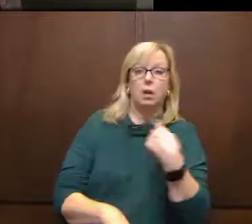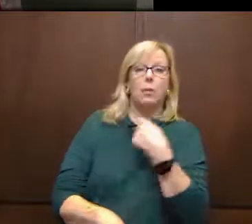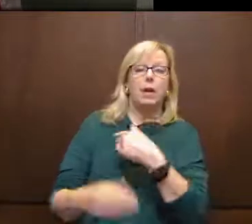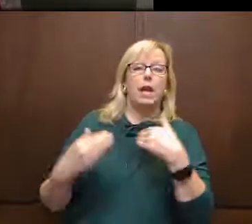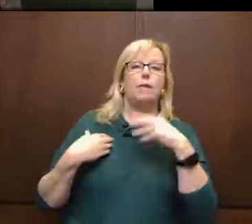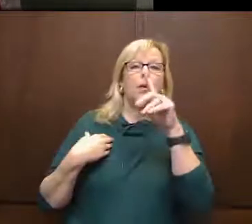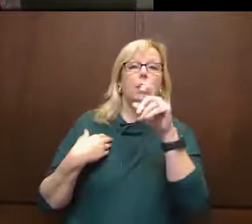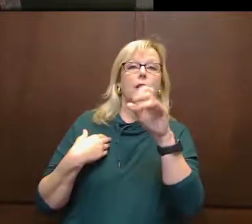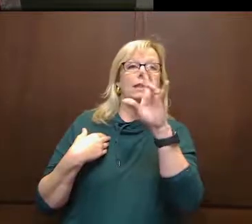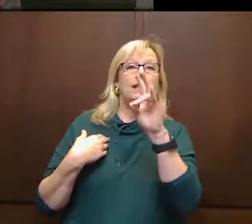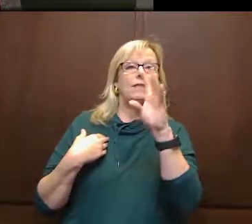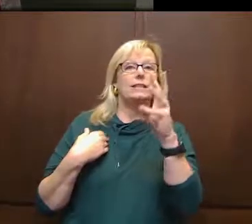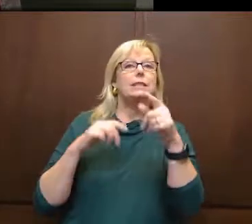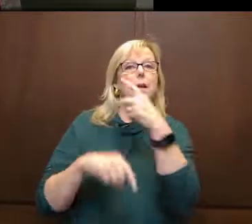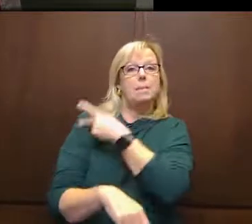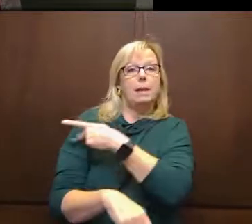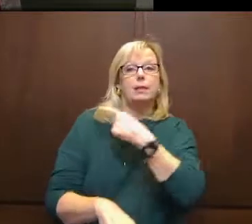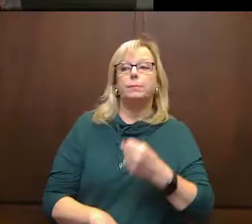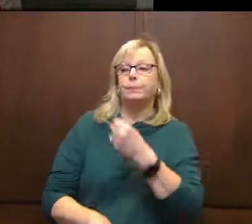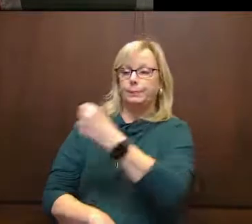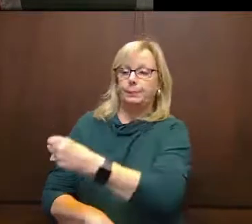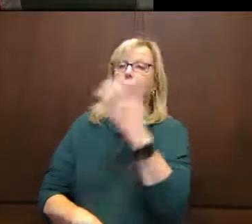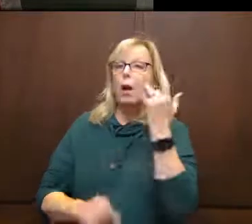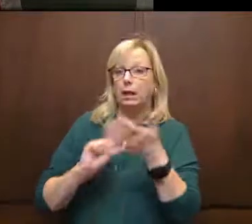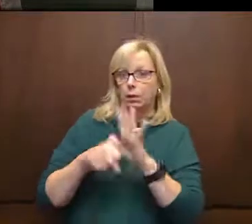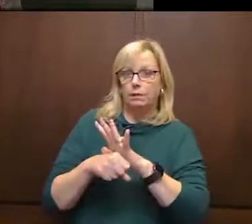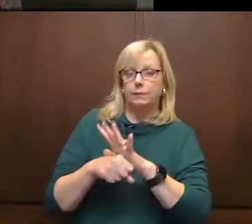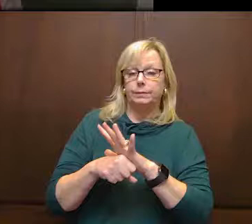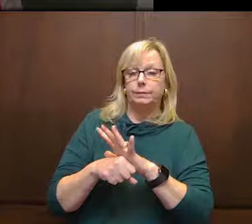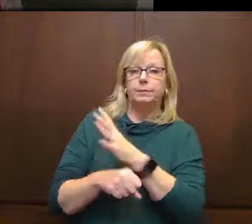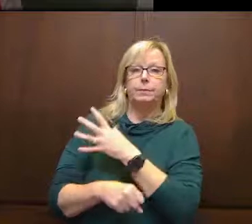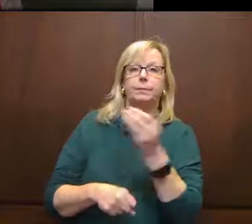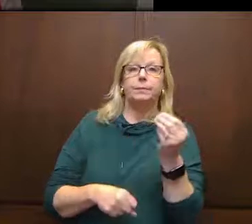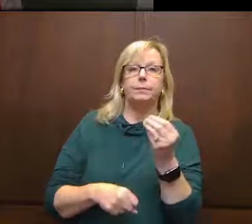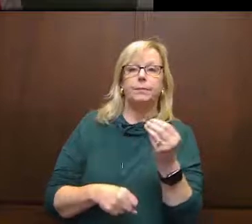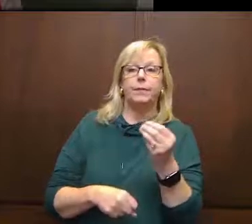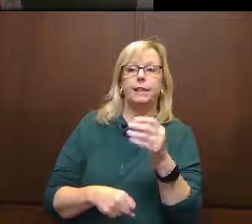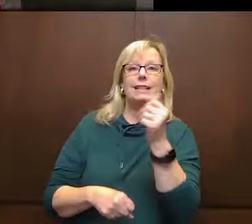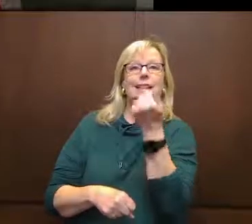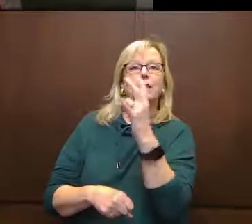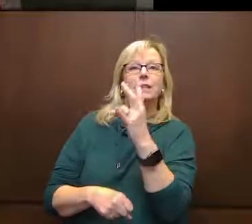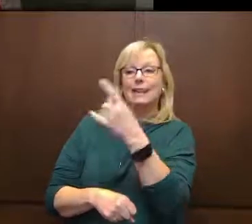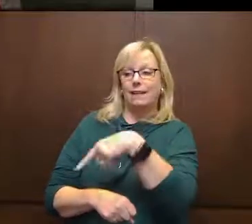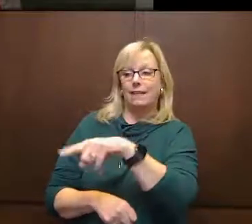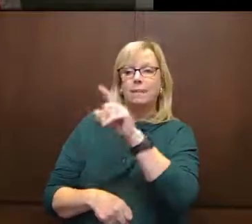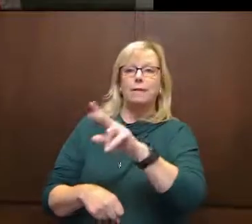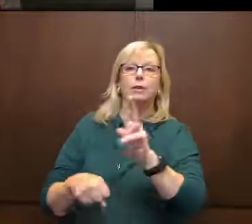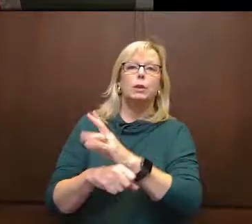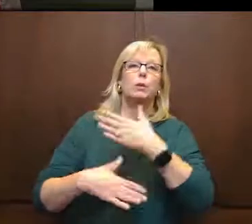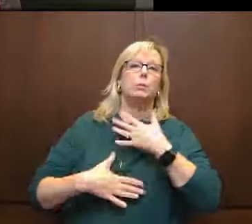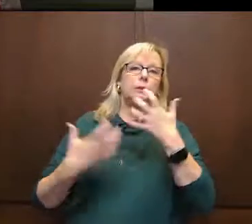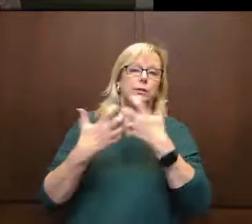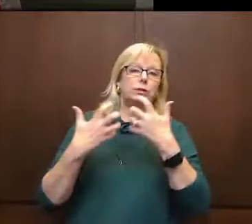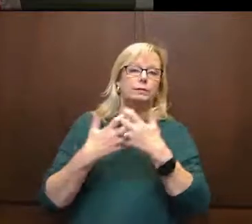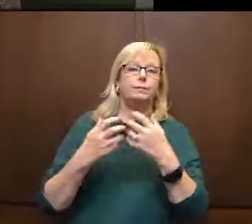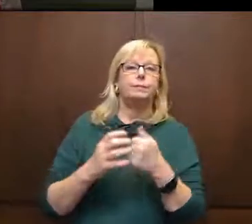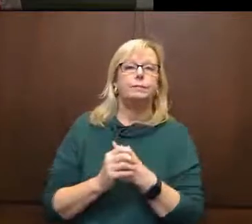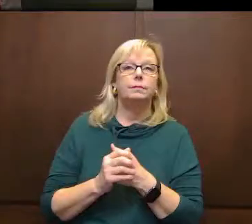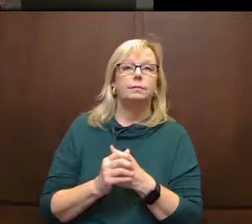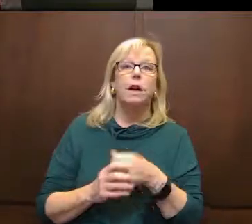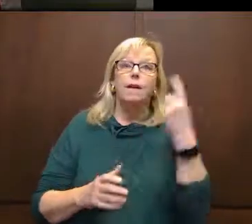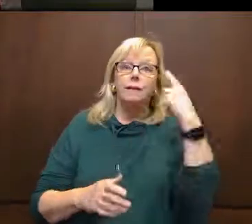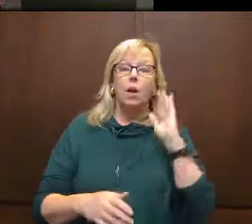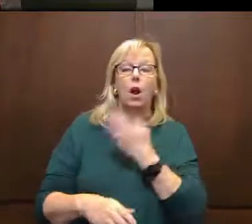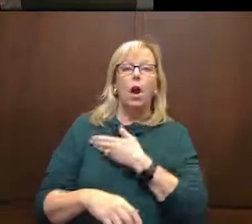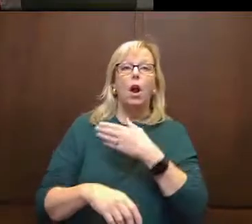have 176 patients that are admitted due to COVID-related reasons, and 17 of them are on ventilators. For